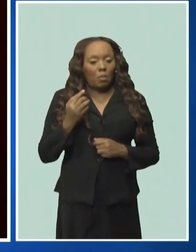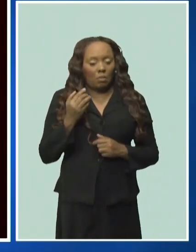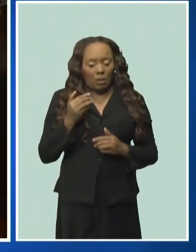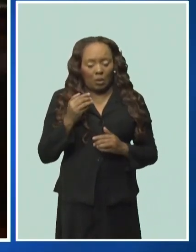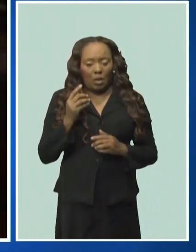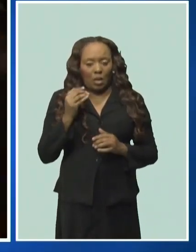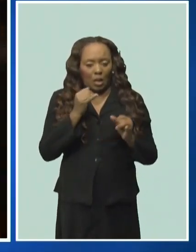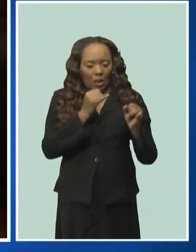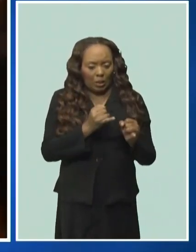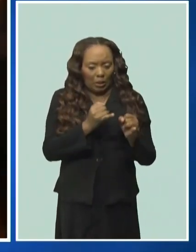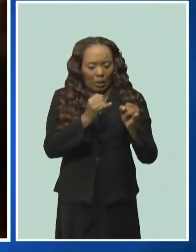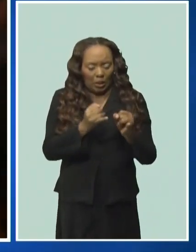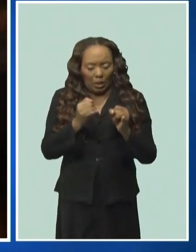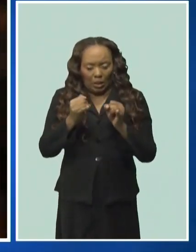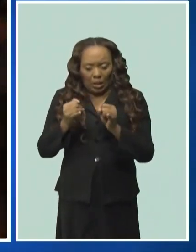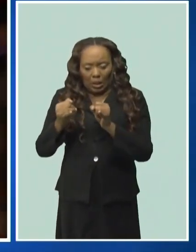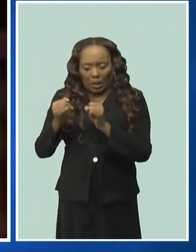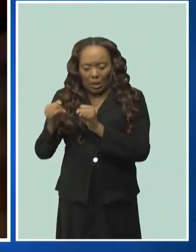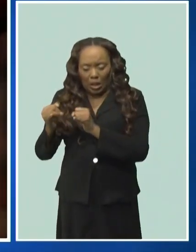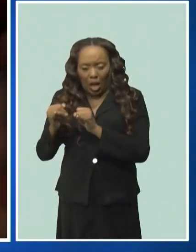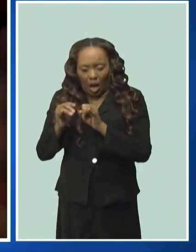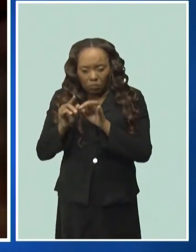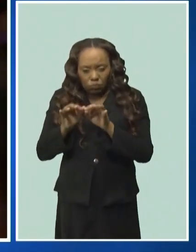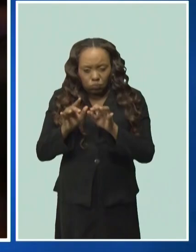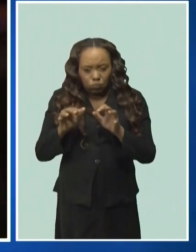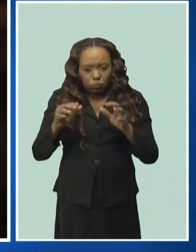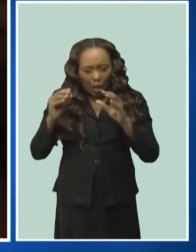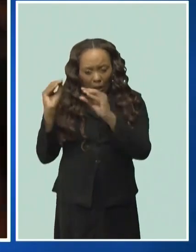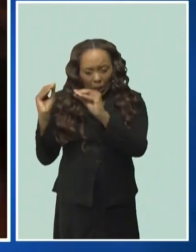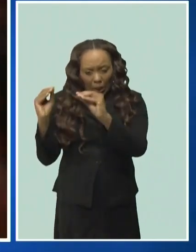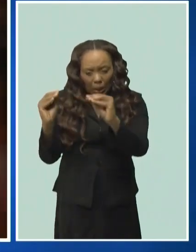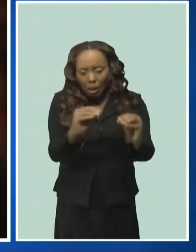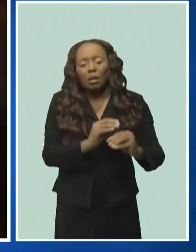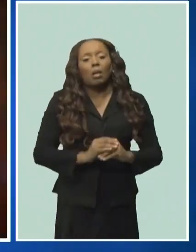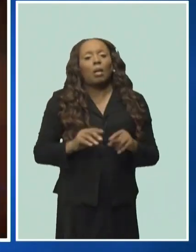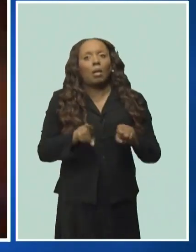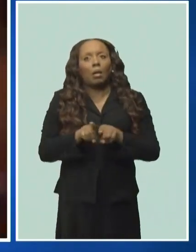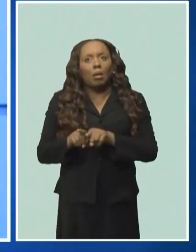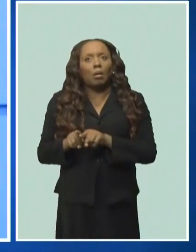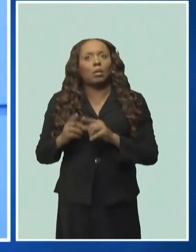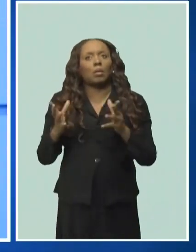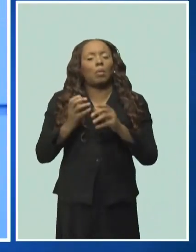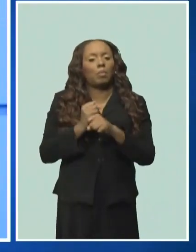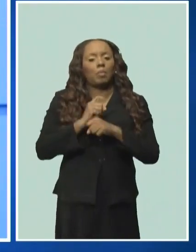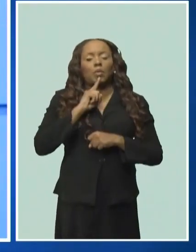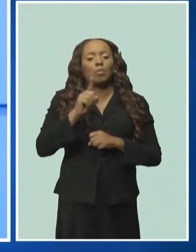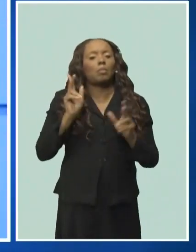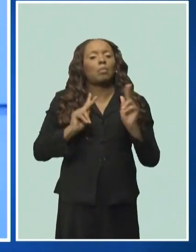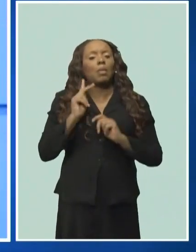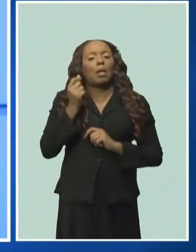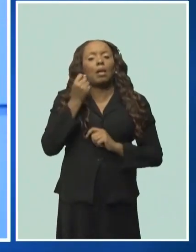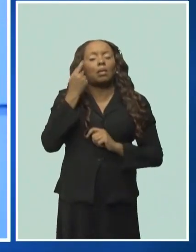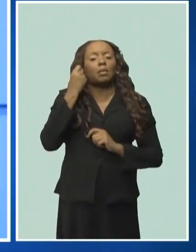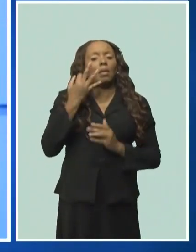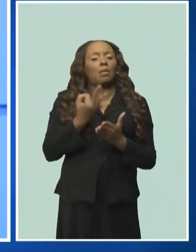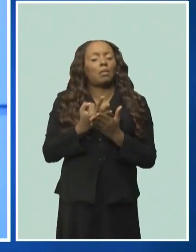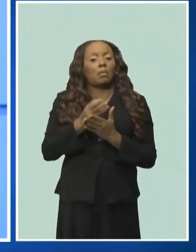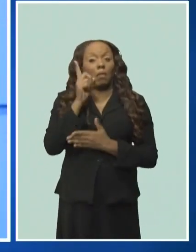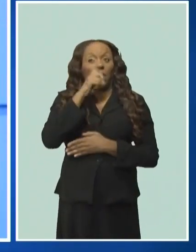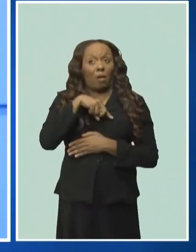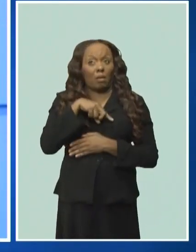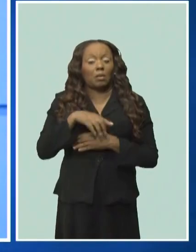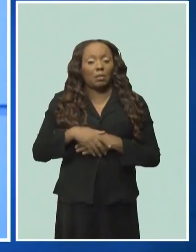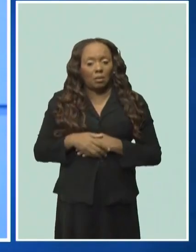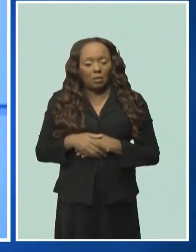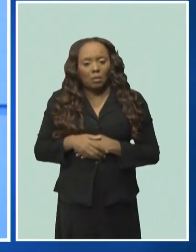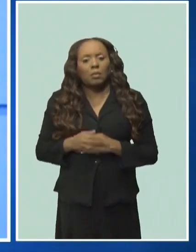the initiative will also help to guard citizens against financial fraud and other dangers. Our mandate is to maintain